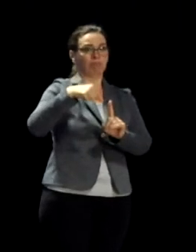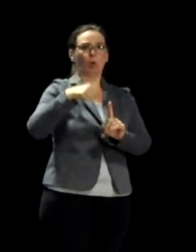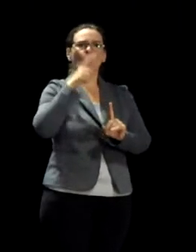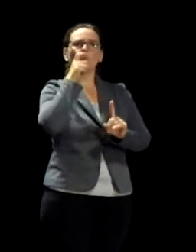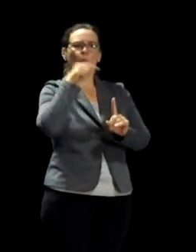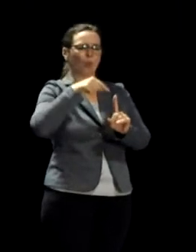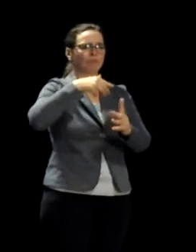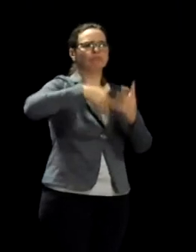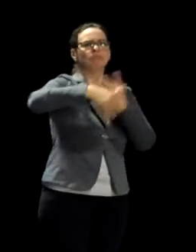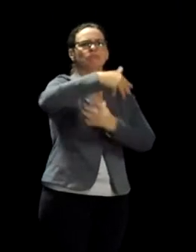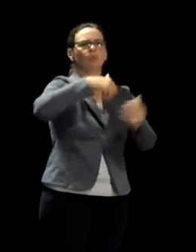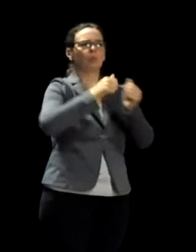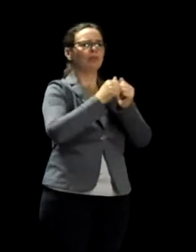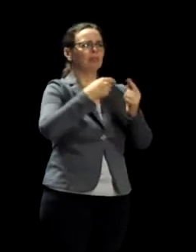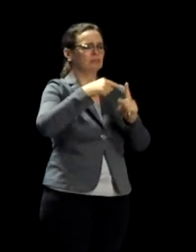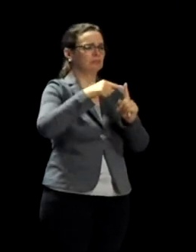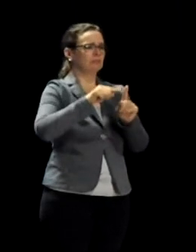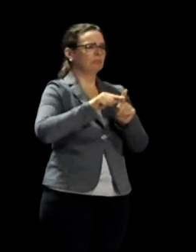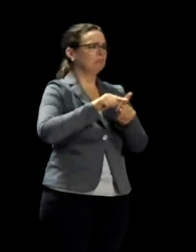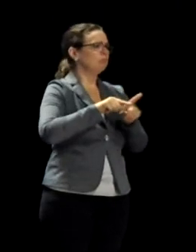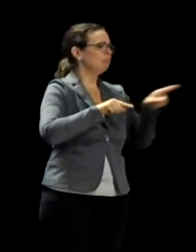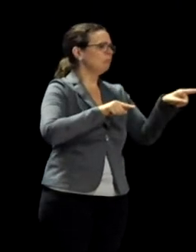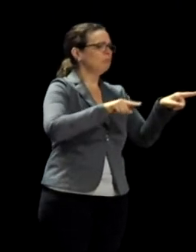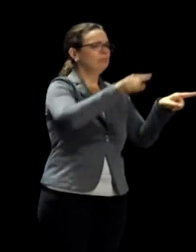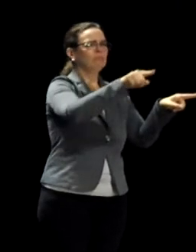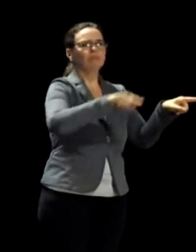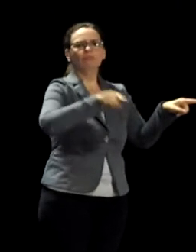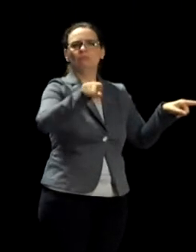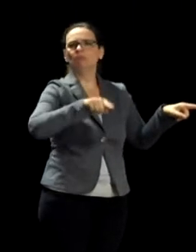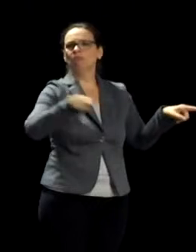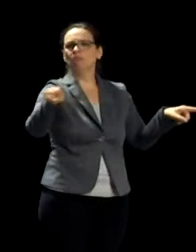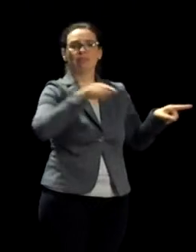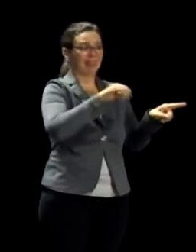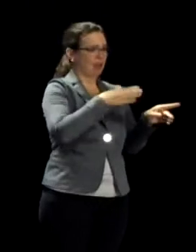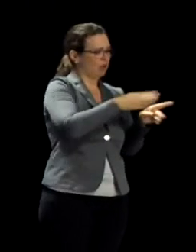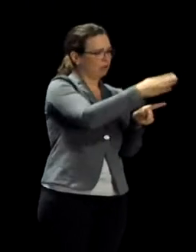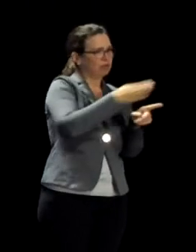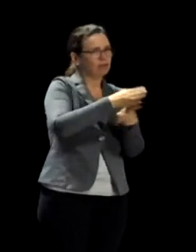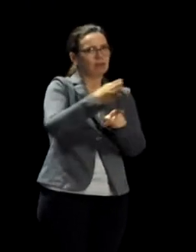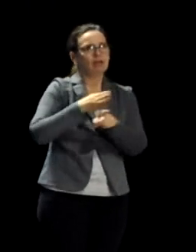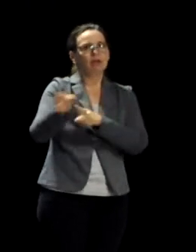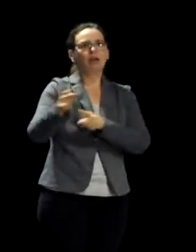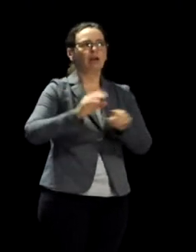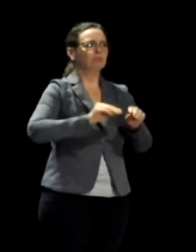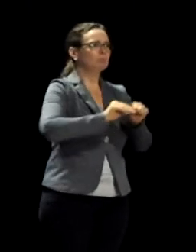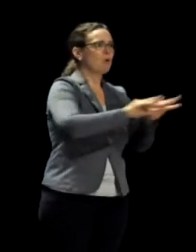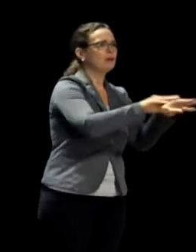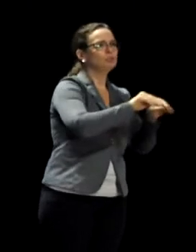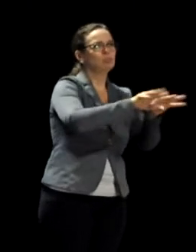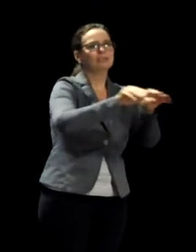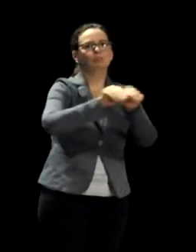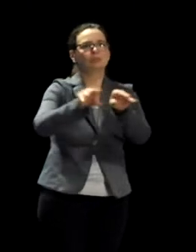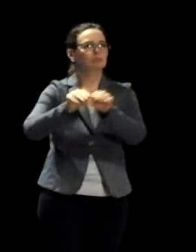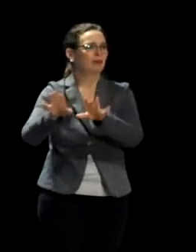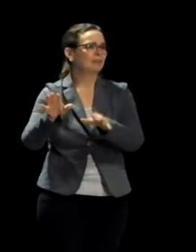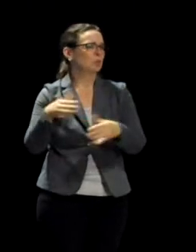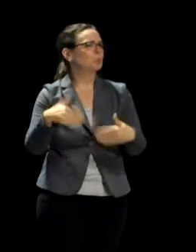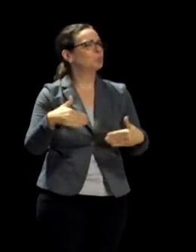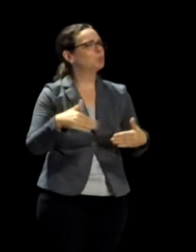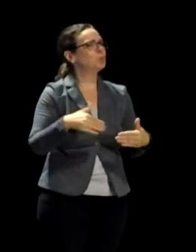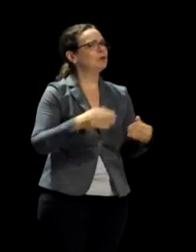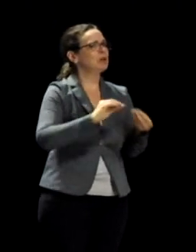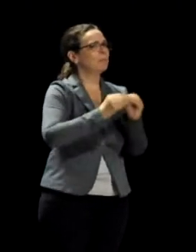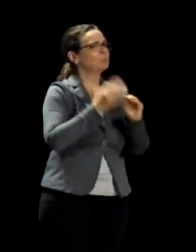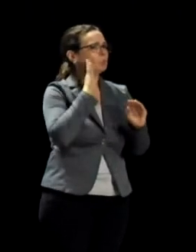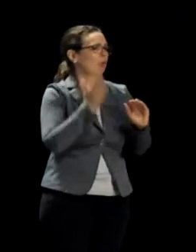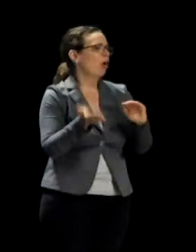individual's decision. As everyone knows, I have an executive order that if you get tested because you're sick, you go